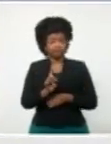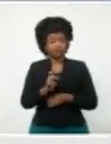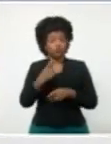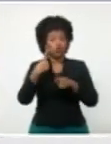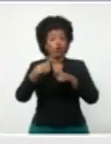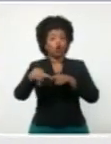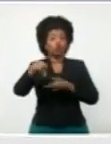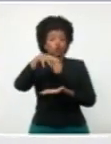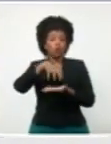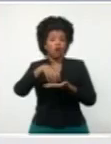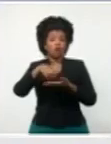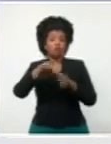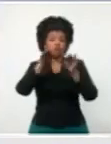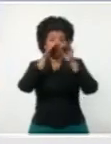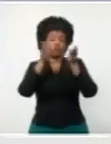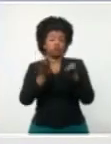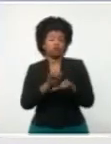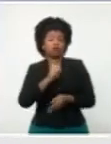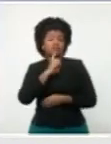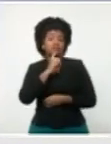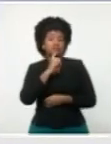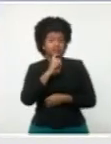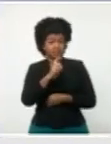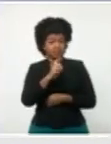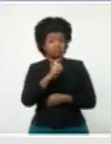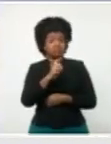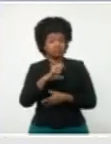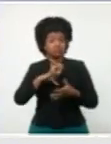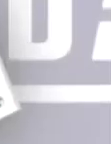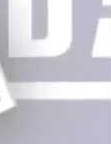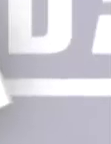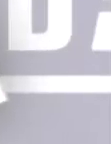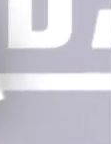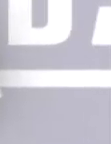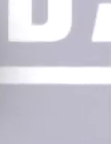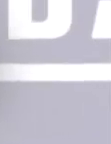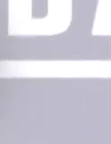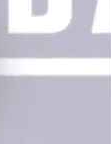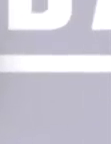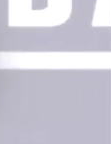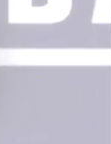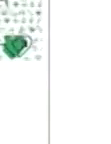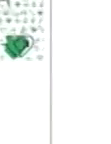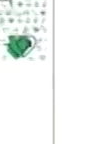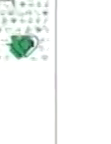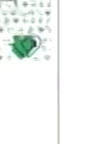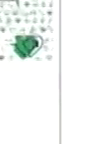which is the region of the Americas.